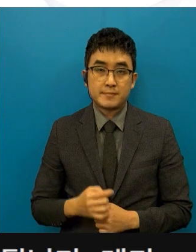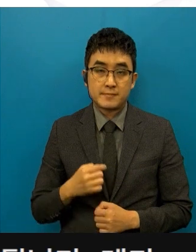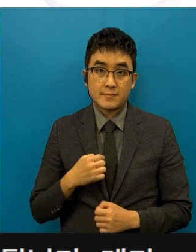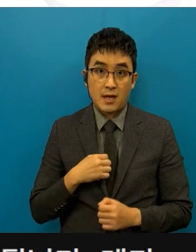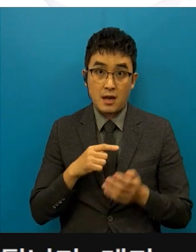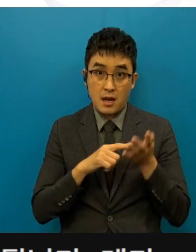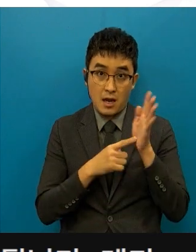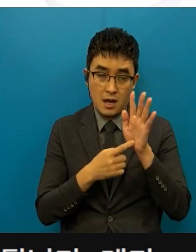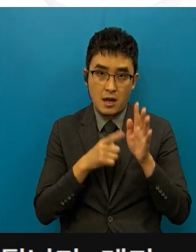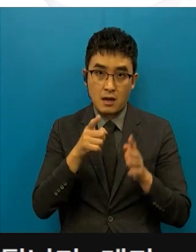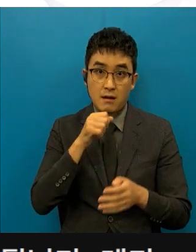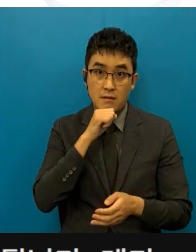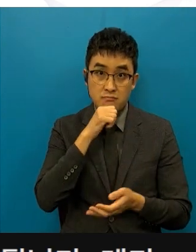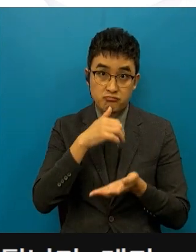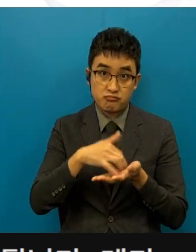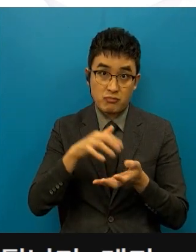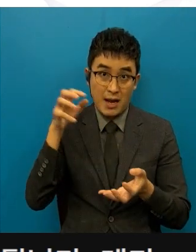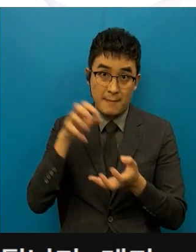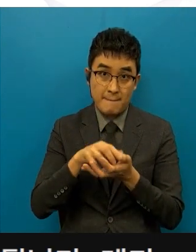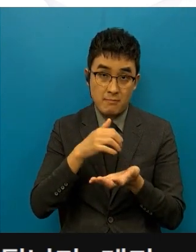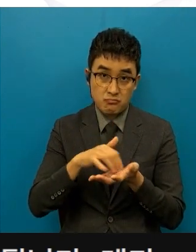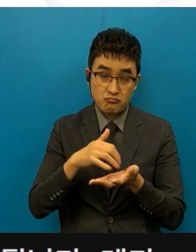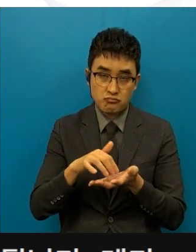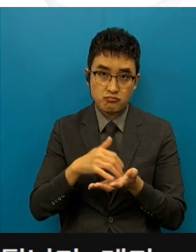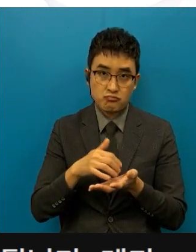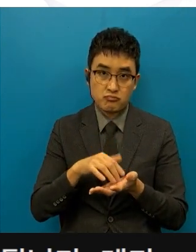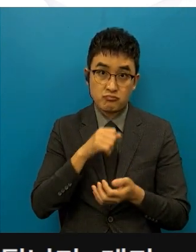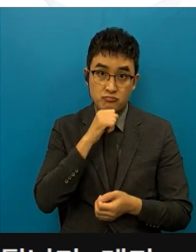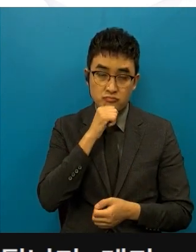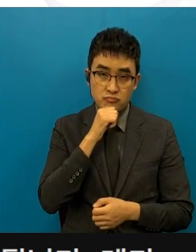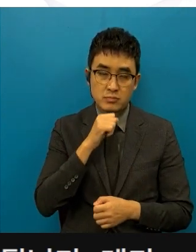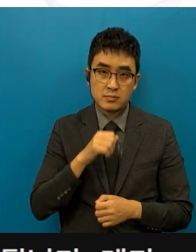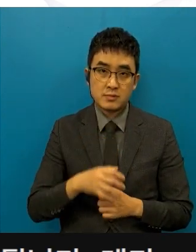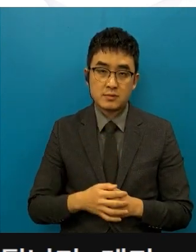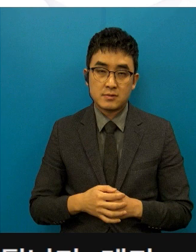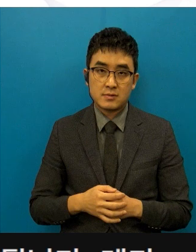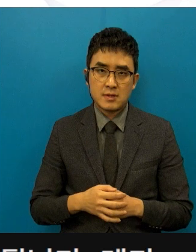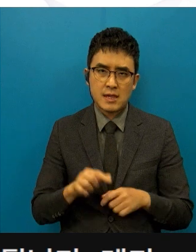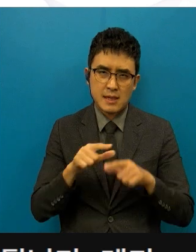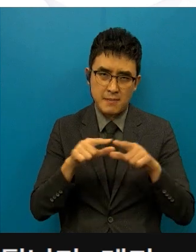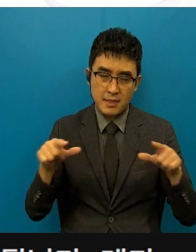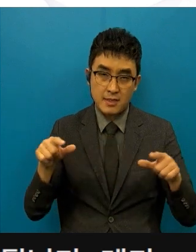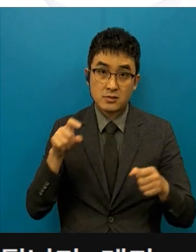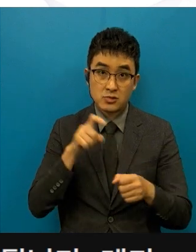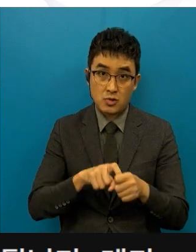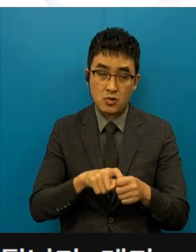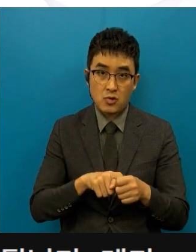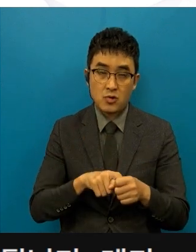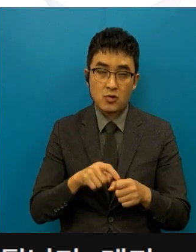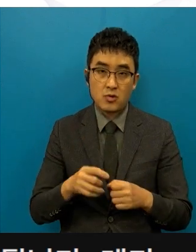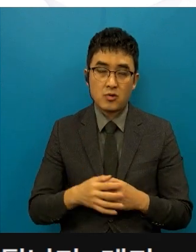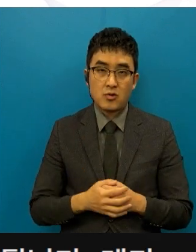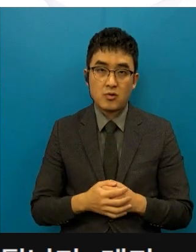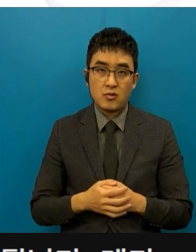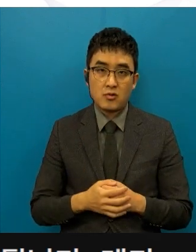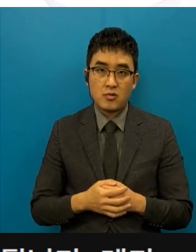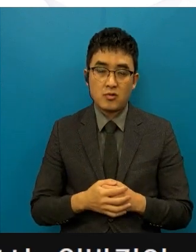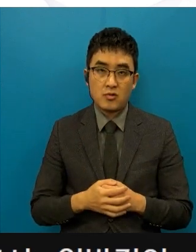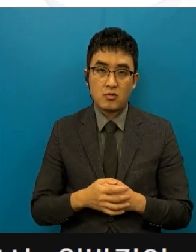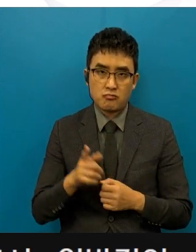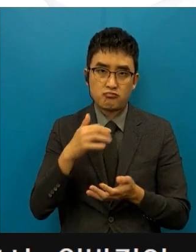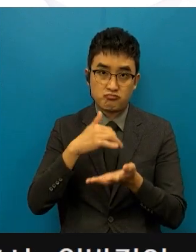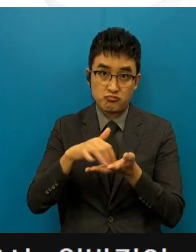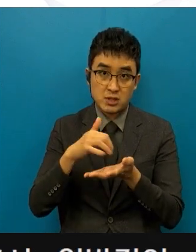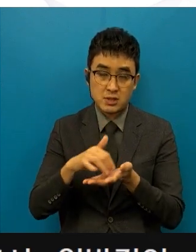year as a whole. There are more nuanced statistics that look